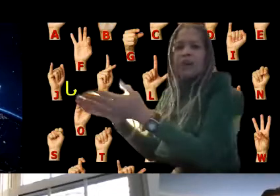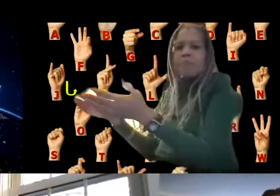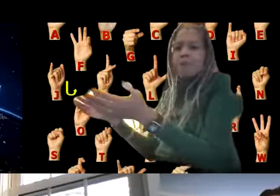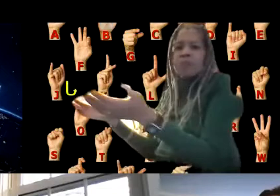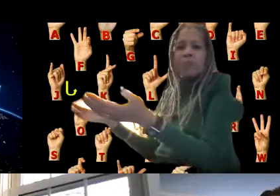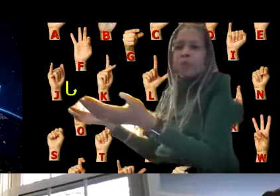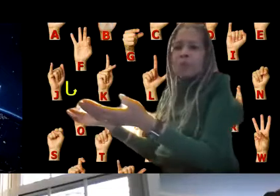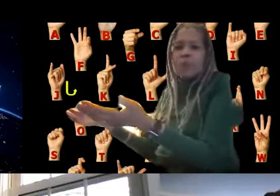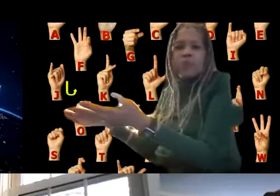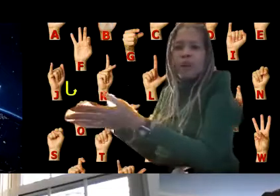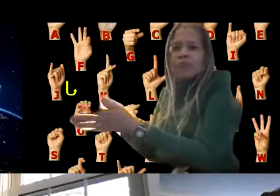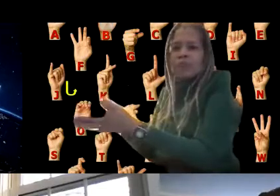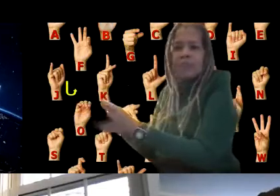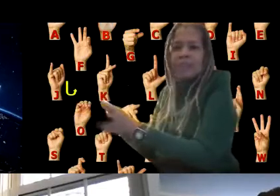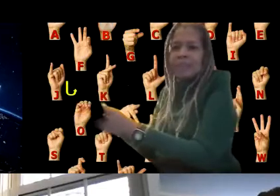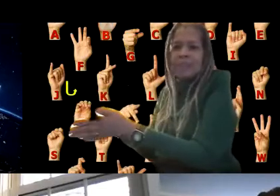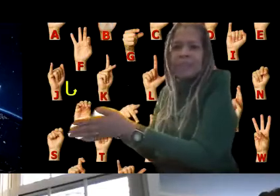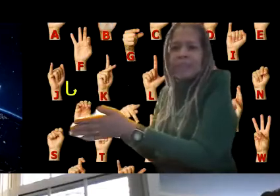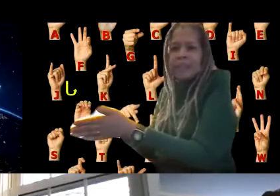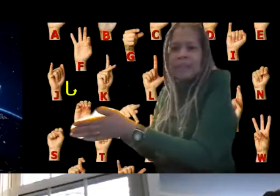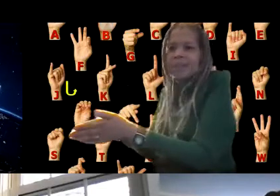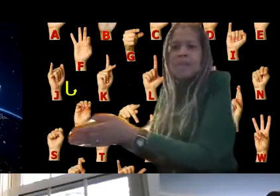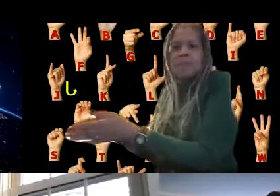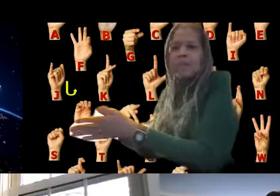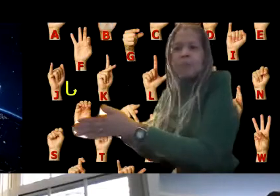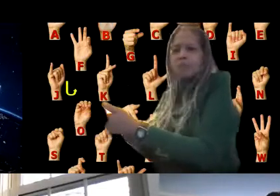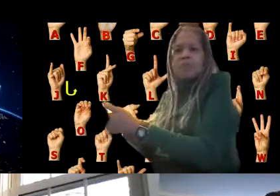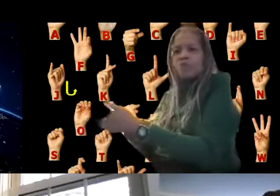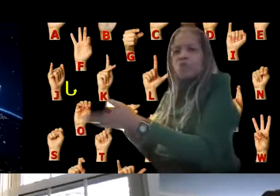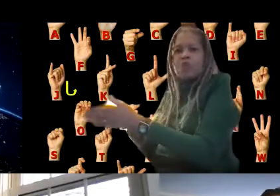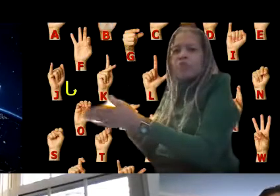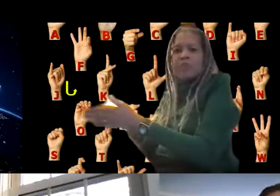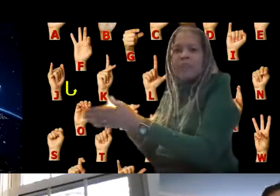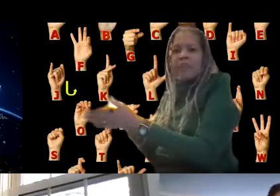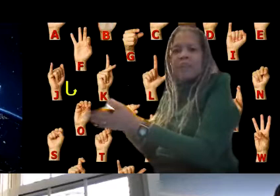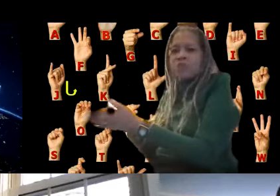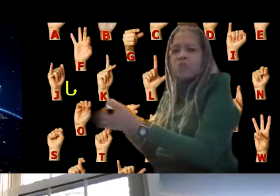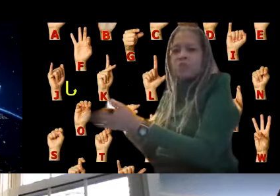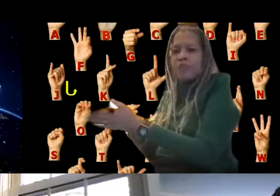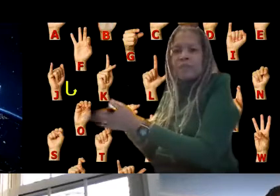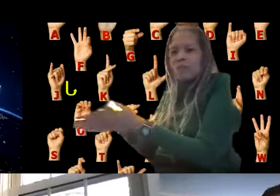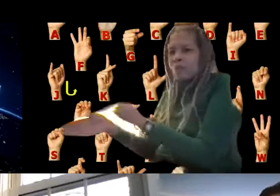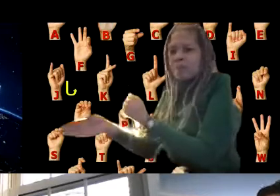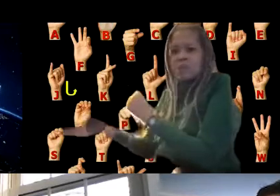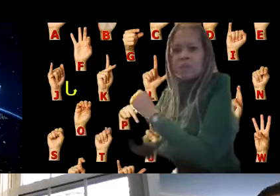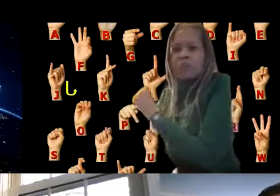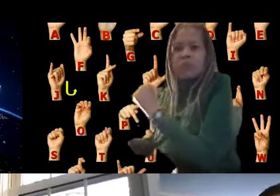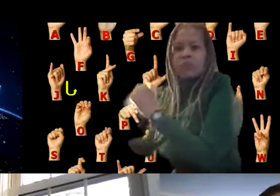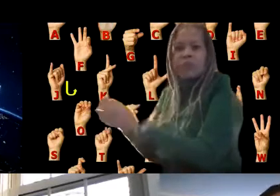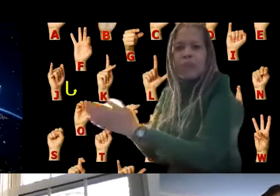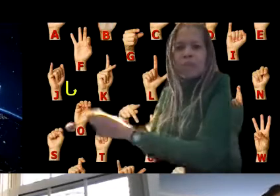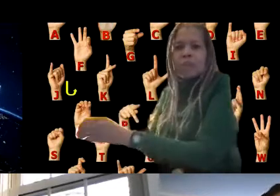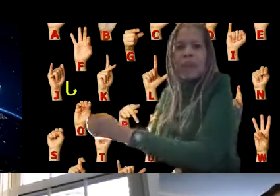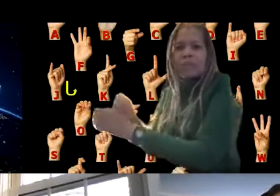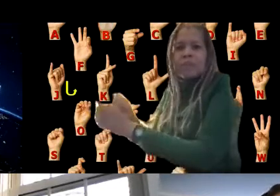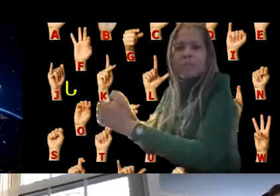two diametrically opposed people who found commonality and came together. But most times it's a struggle on ideologies. Like my husband is a spendthrift